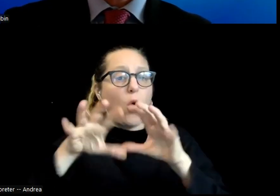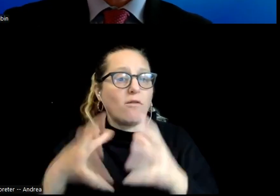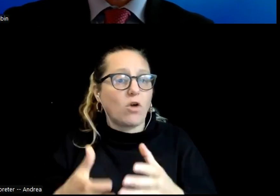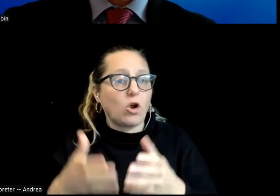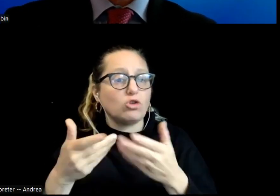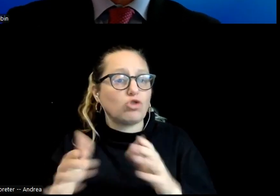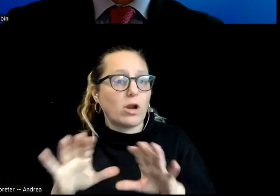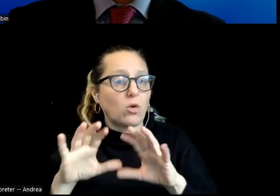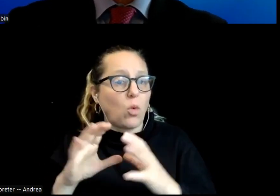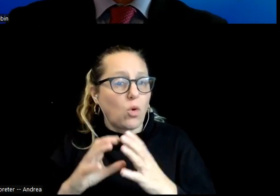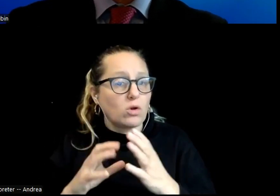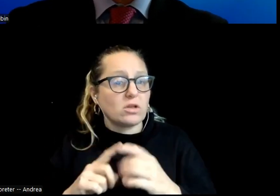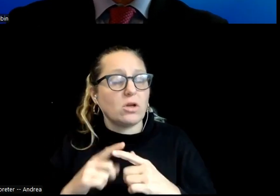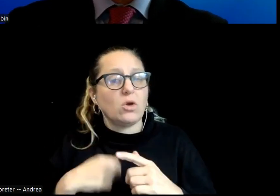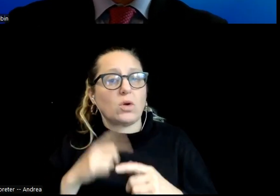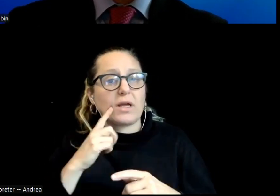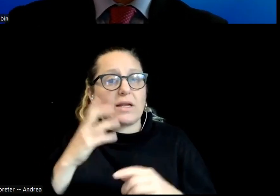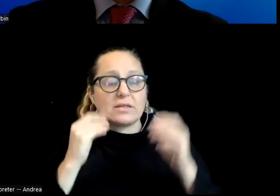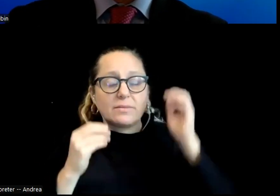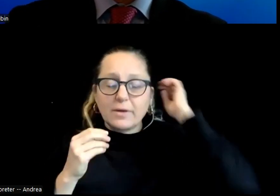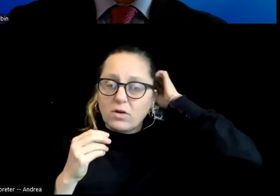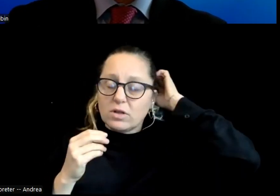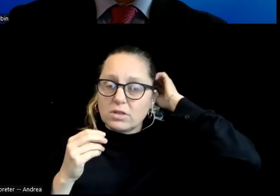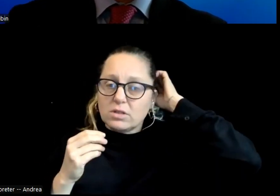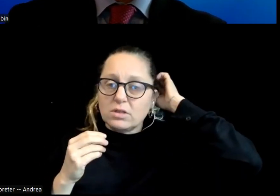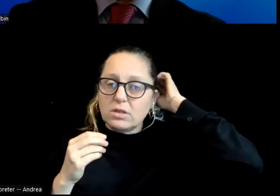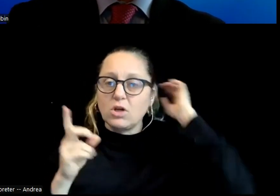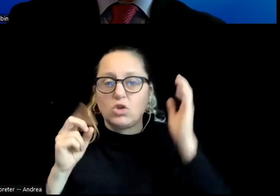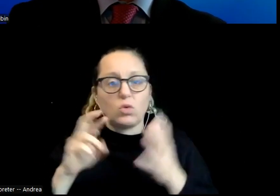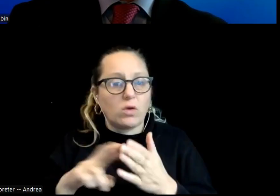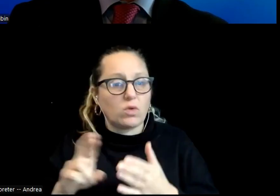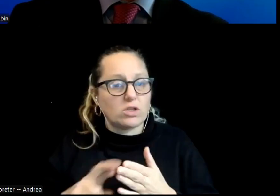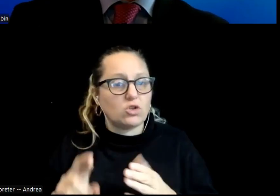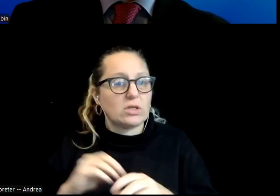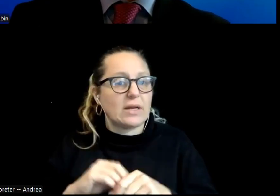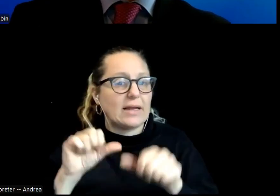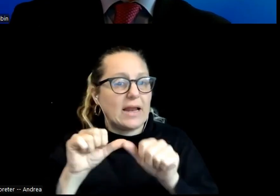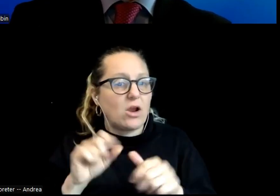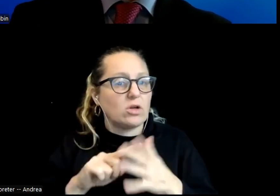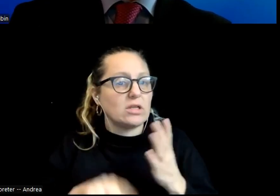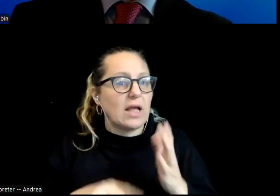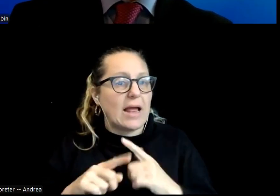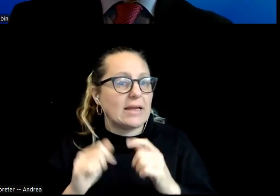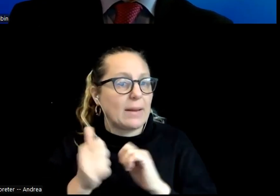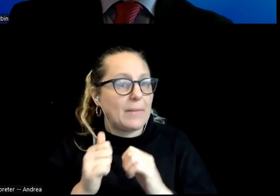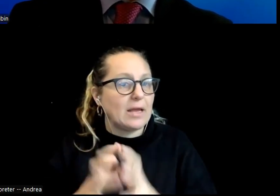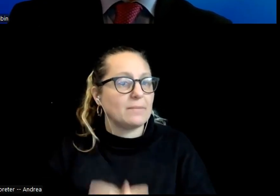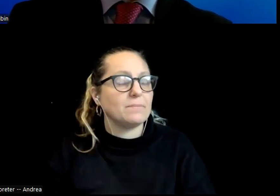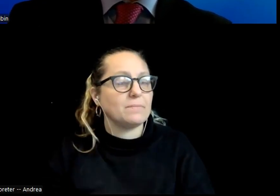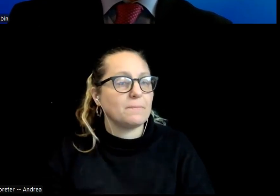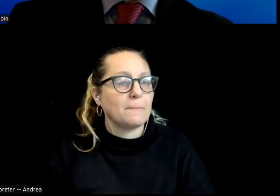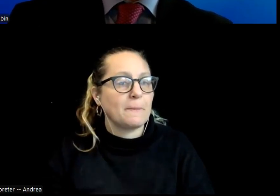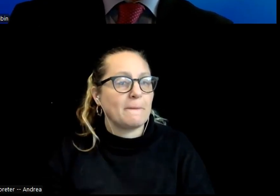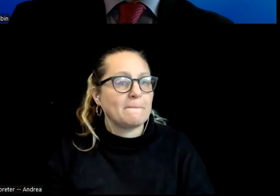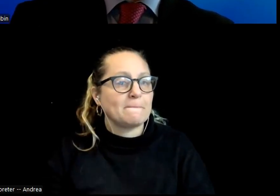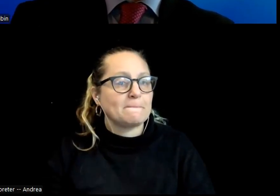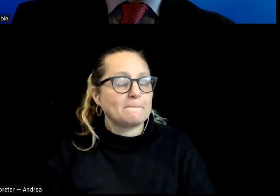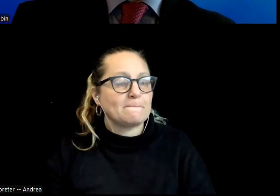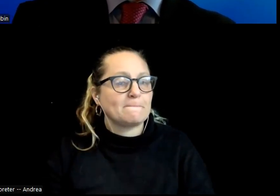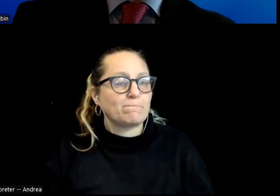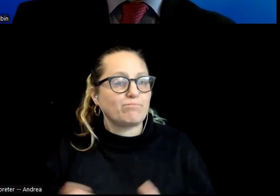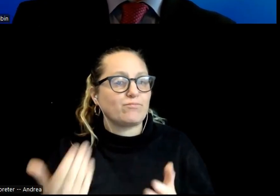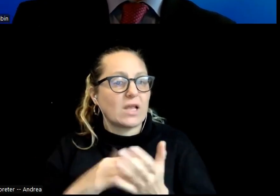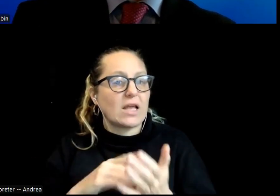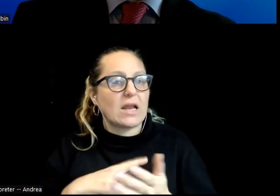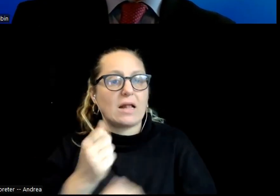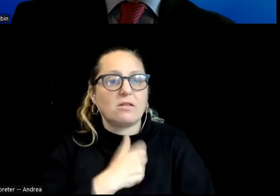course, and you can experience doing research in those areas and even compete. But again, I loved it.